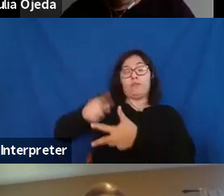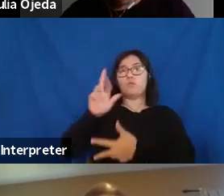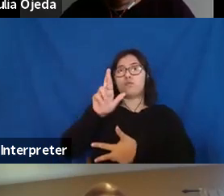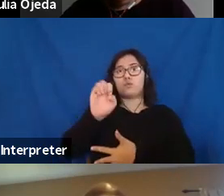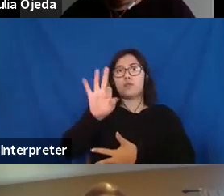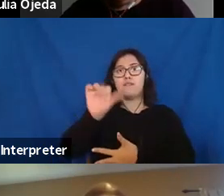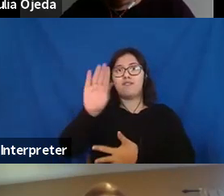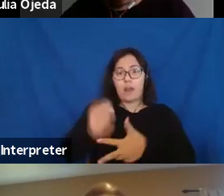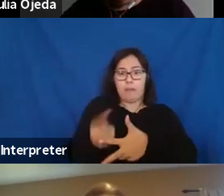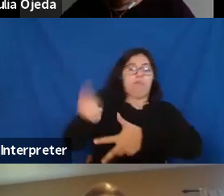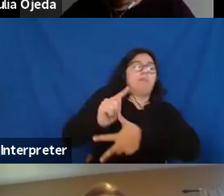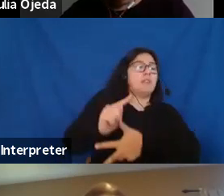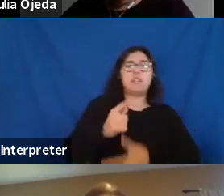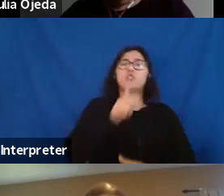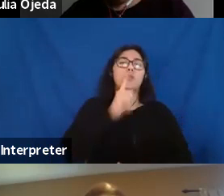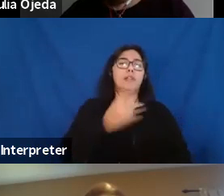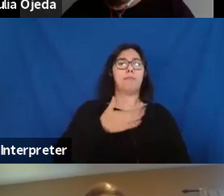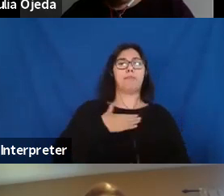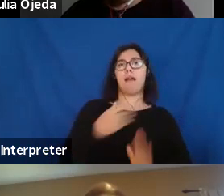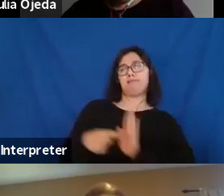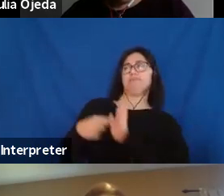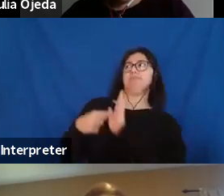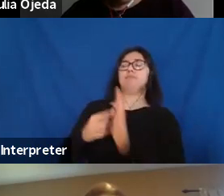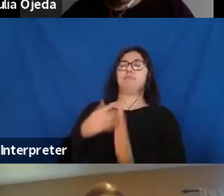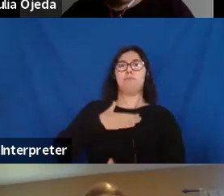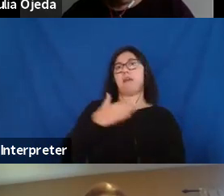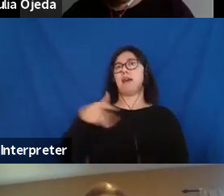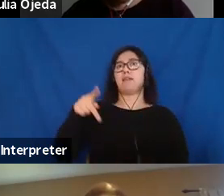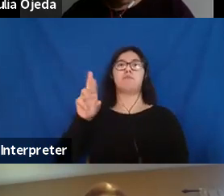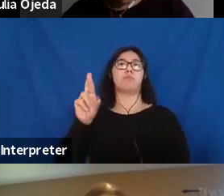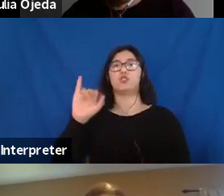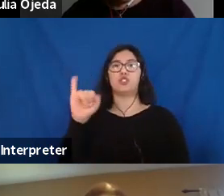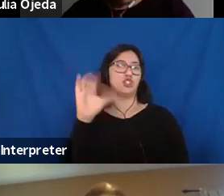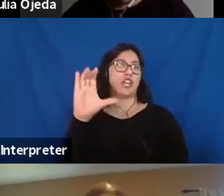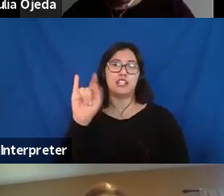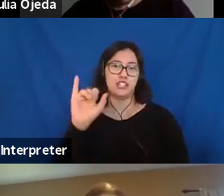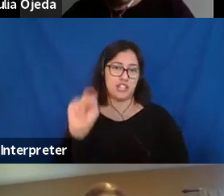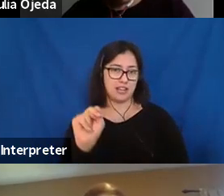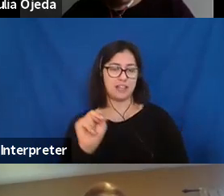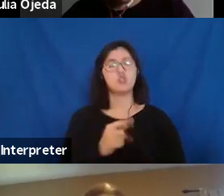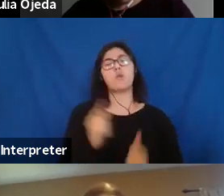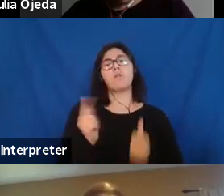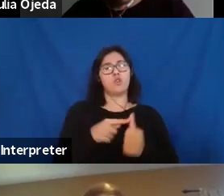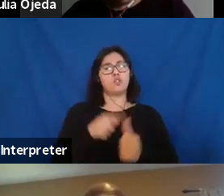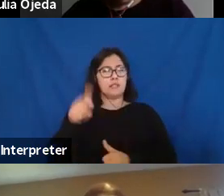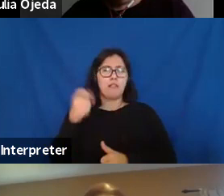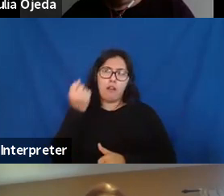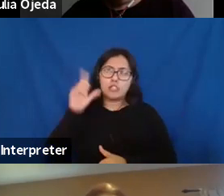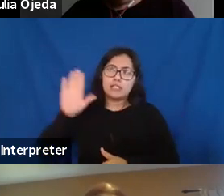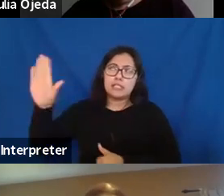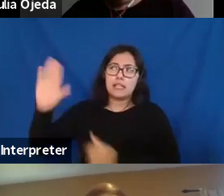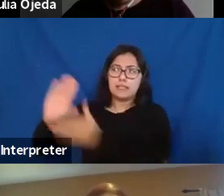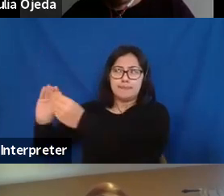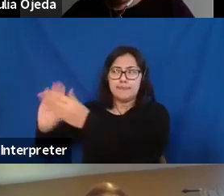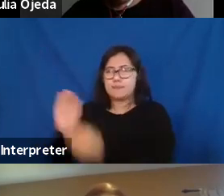completely our own projection. Mm-hmm. So trying to first understand what he's saying. Yeah. Okay. Correct. That's correct.